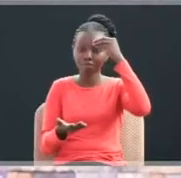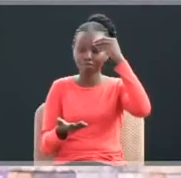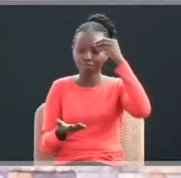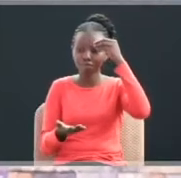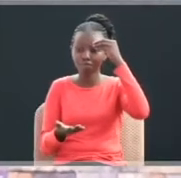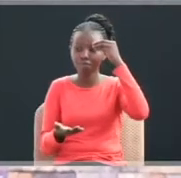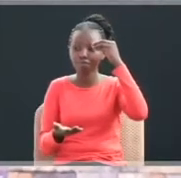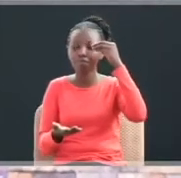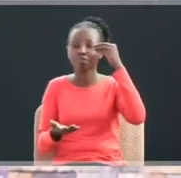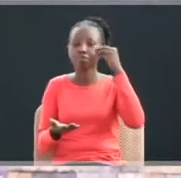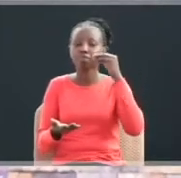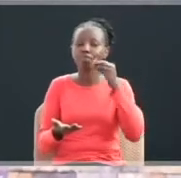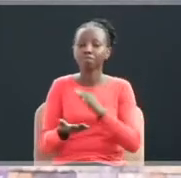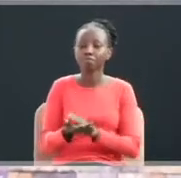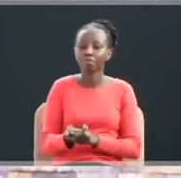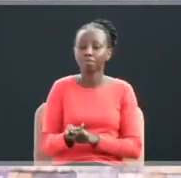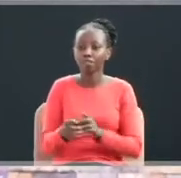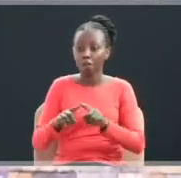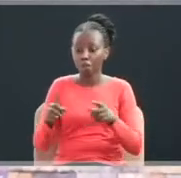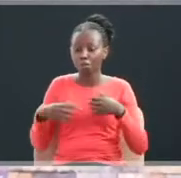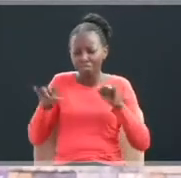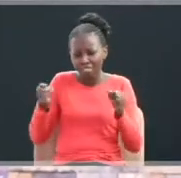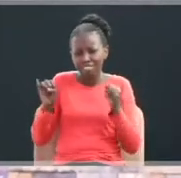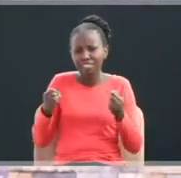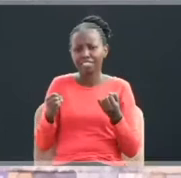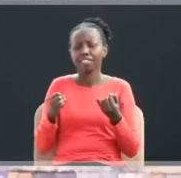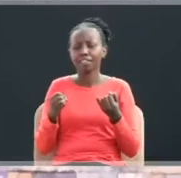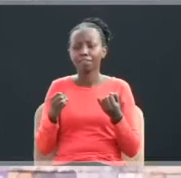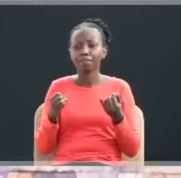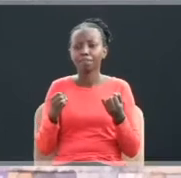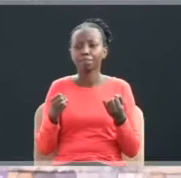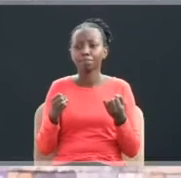fadhali yo mwanga ikuchome macho. But I'll try my best